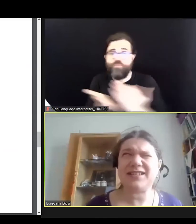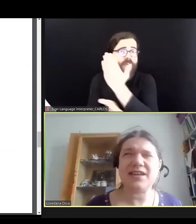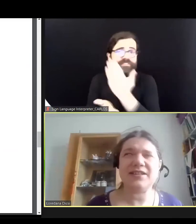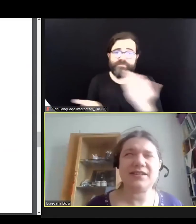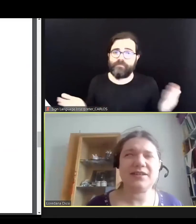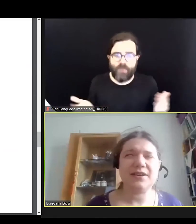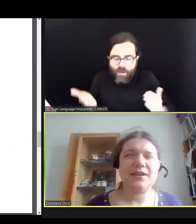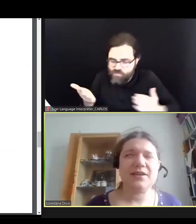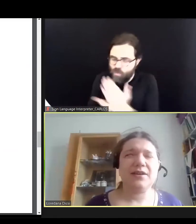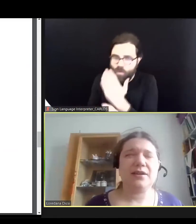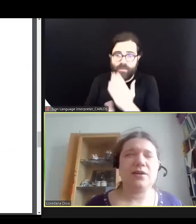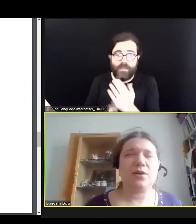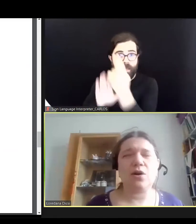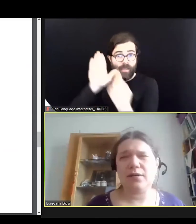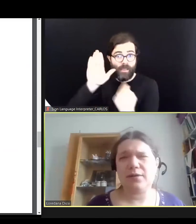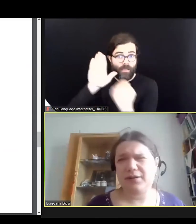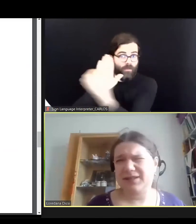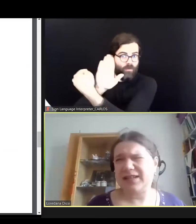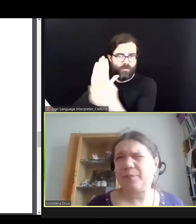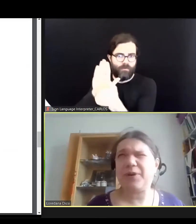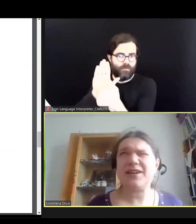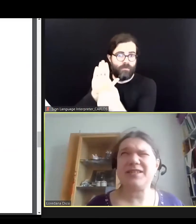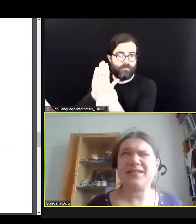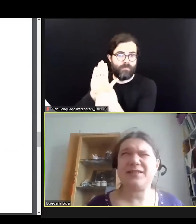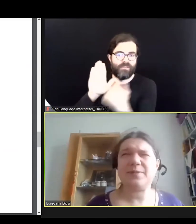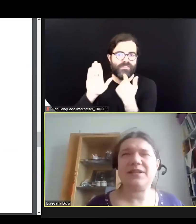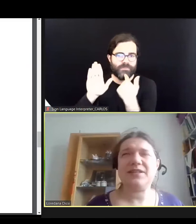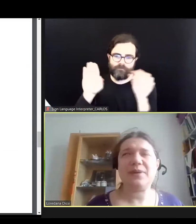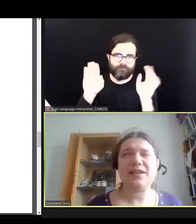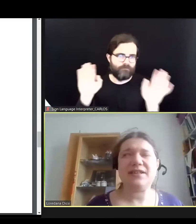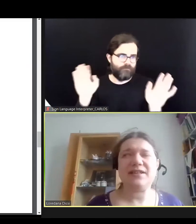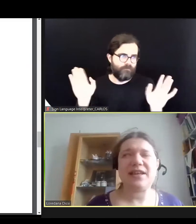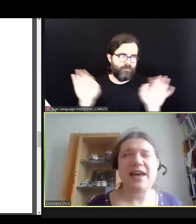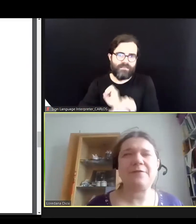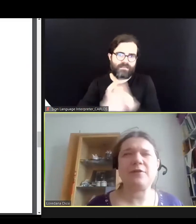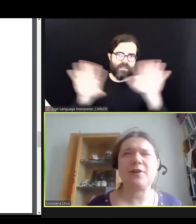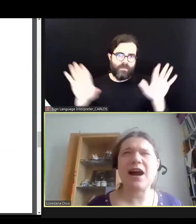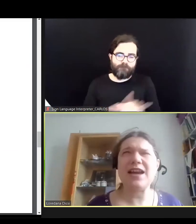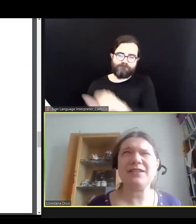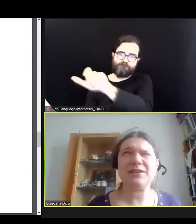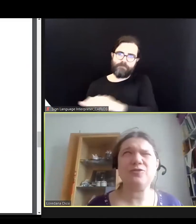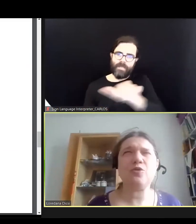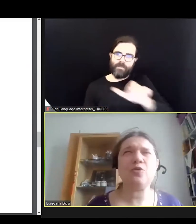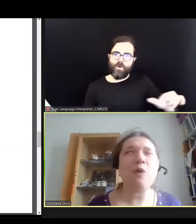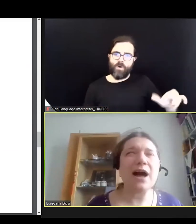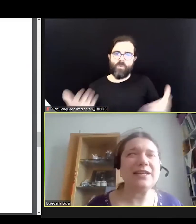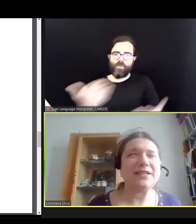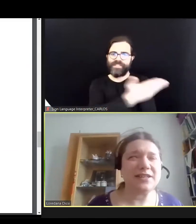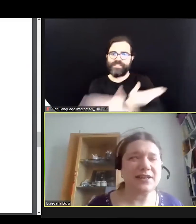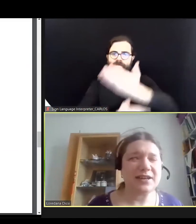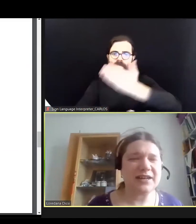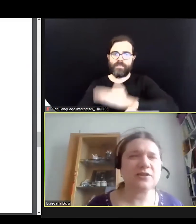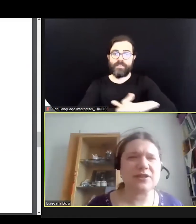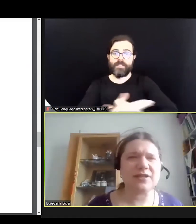learners with disabilities, that sign language, that the psychological support, that the